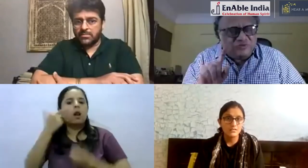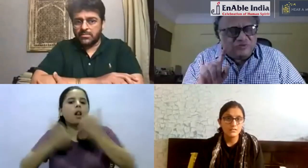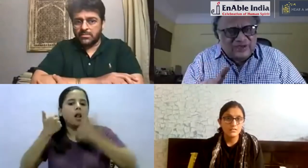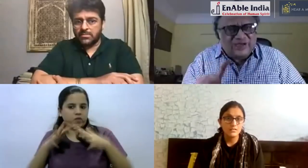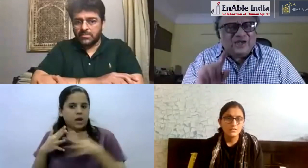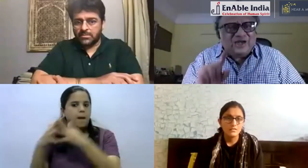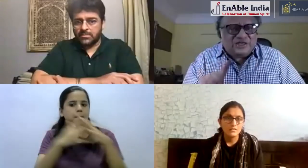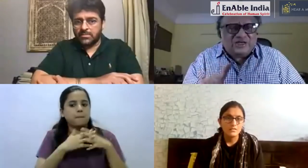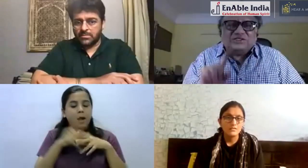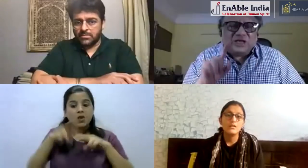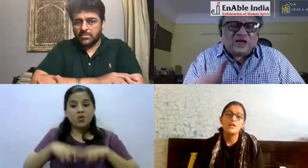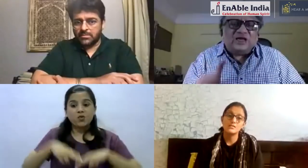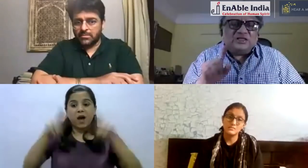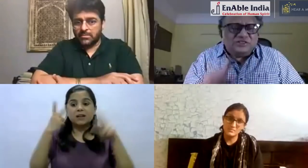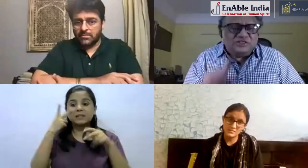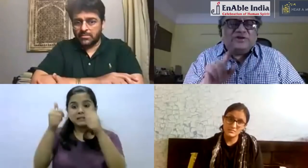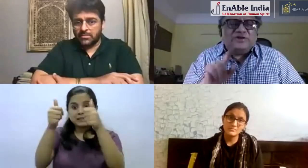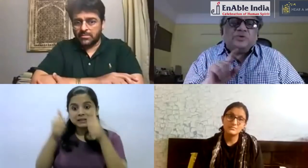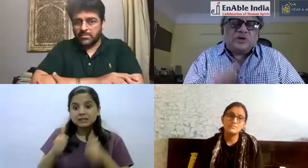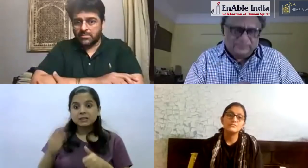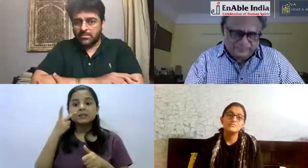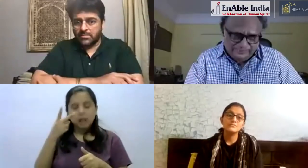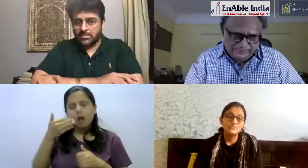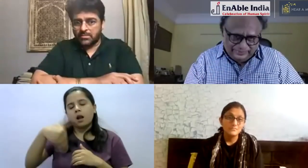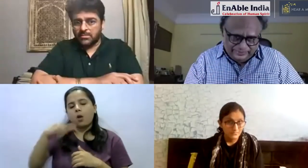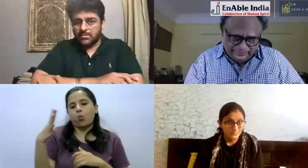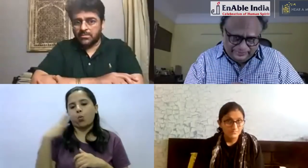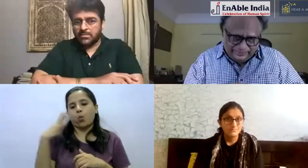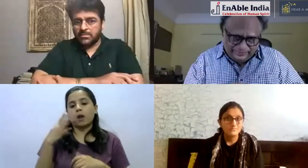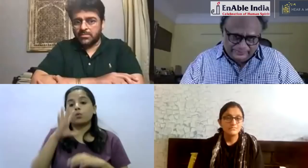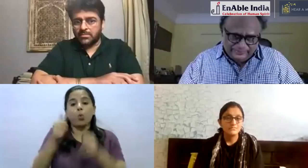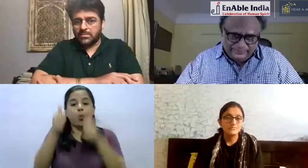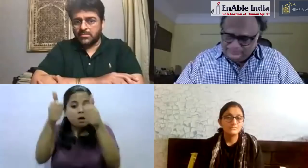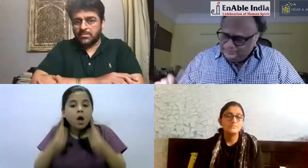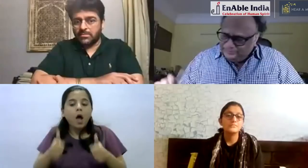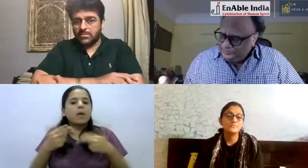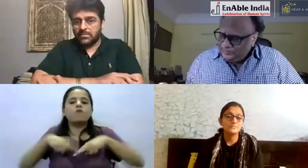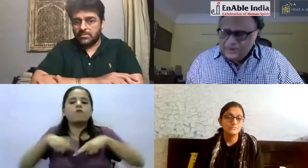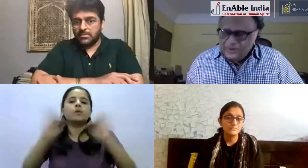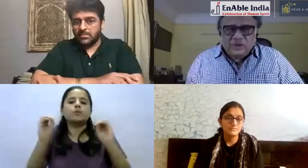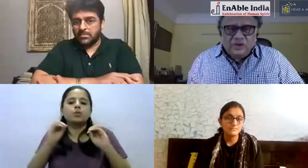The final results are yet to come.